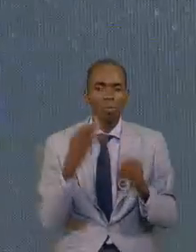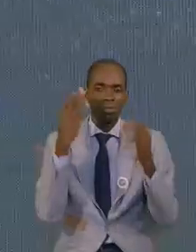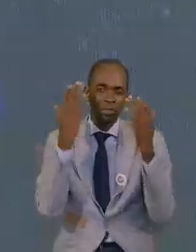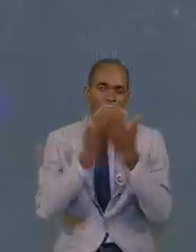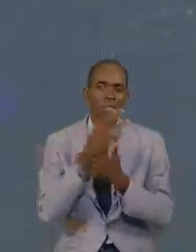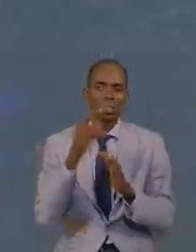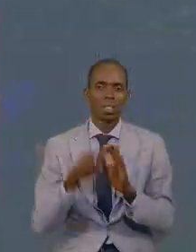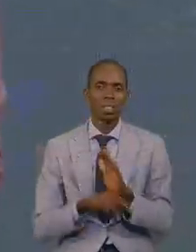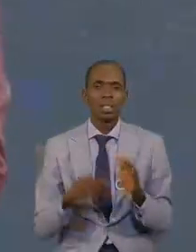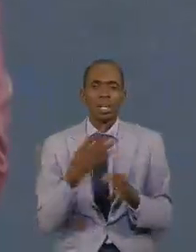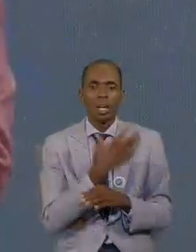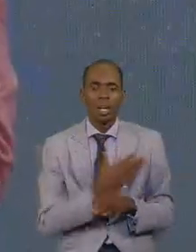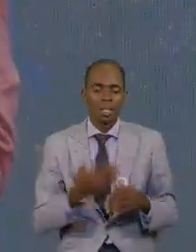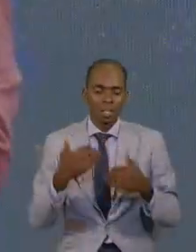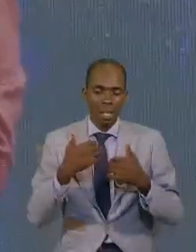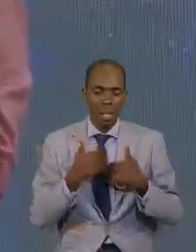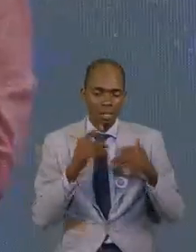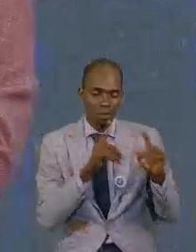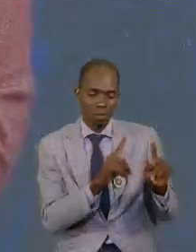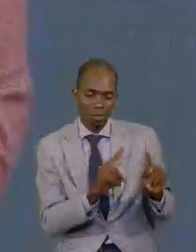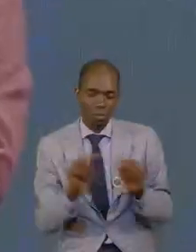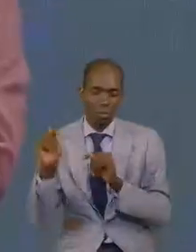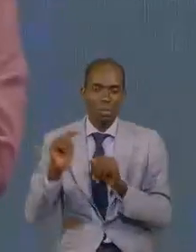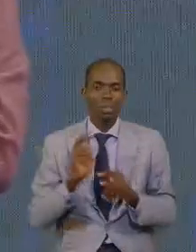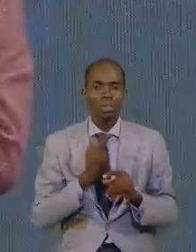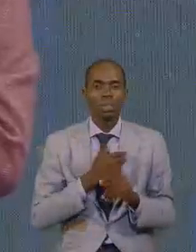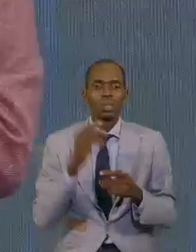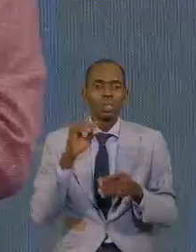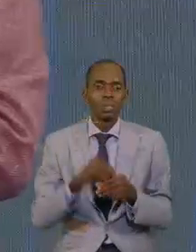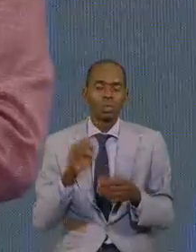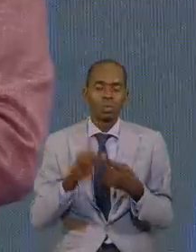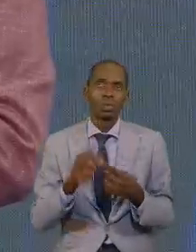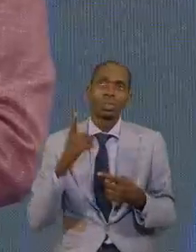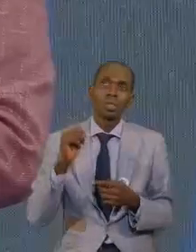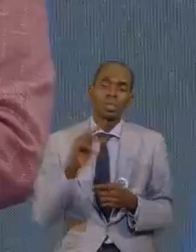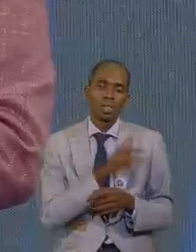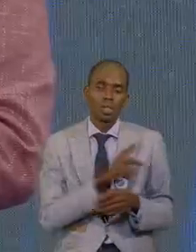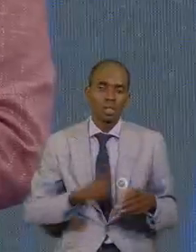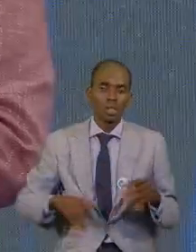And he has translated us into the kingdom of his dear son.